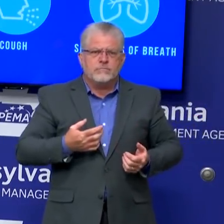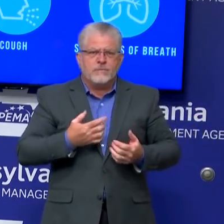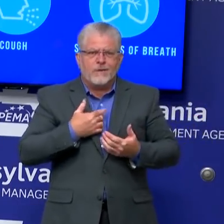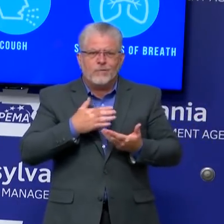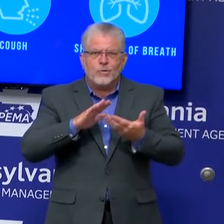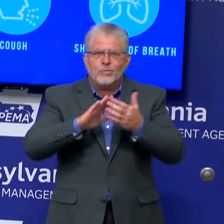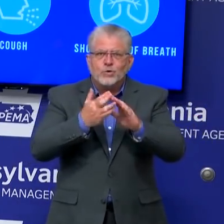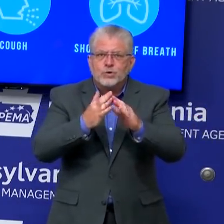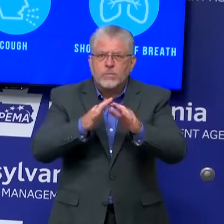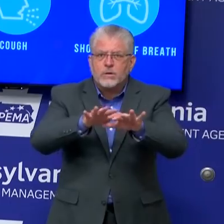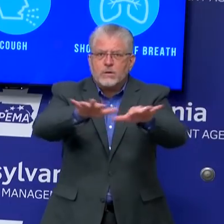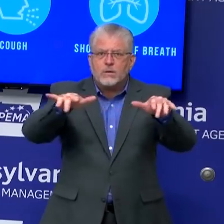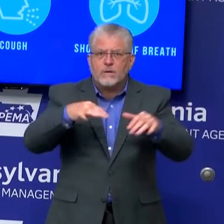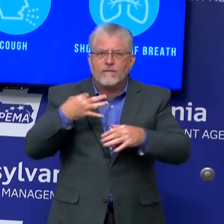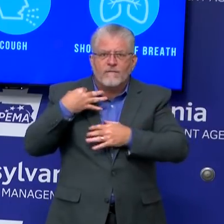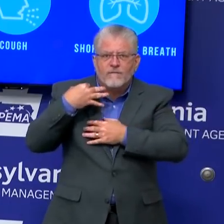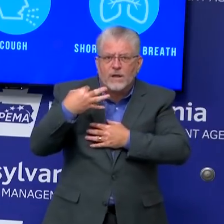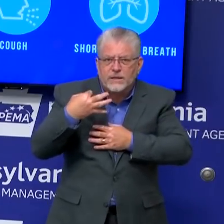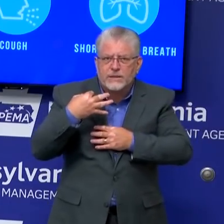every day and every week.